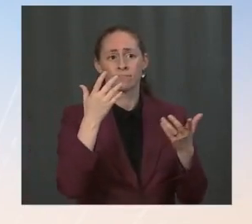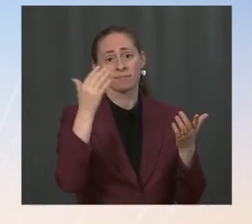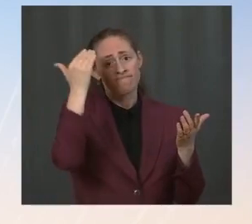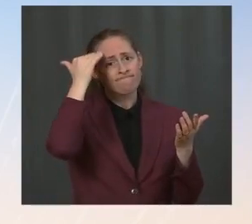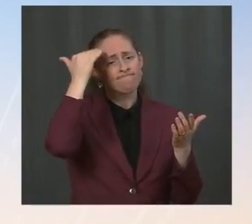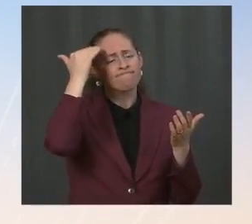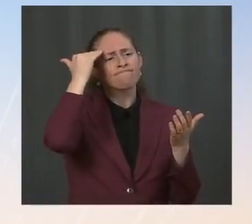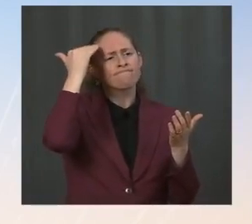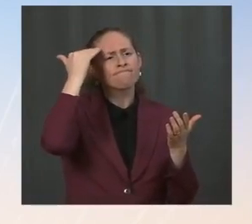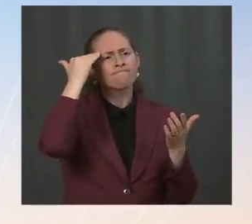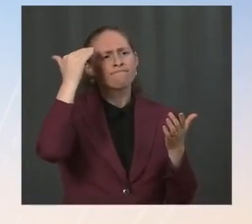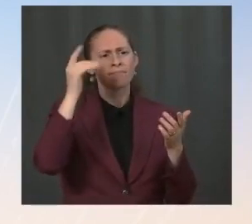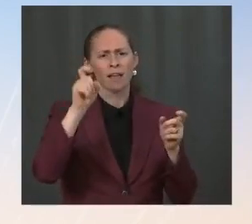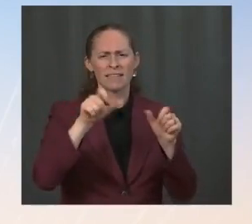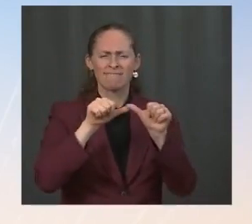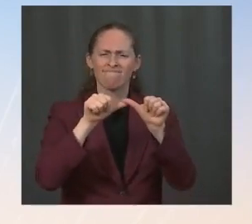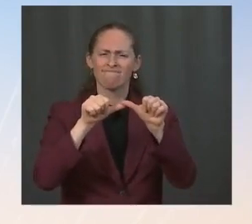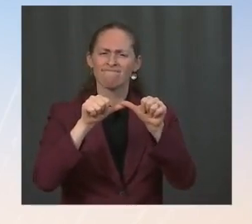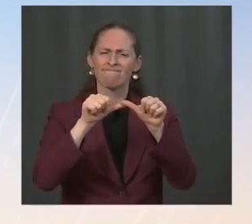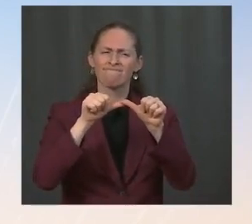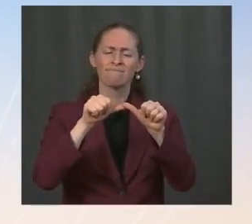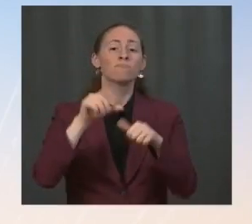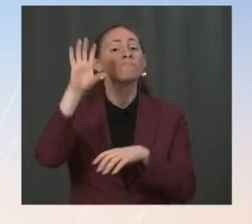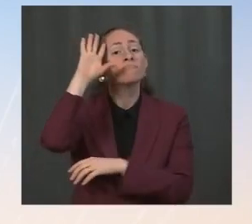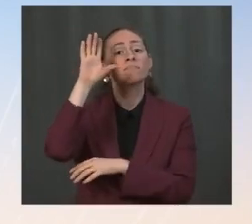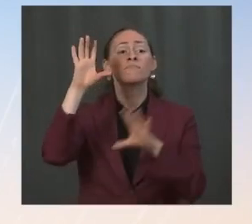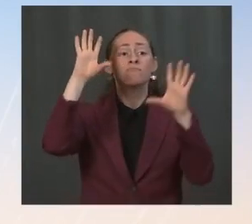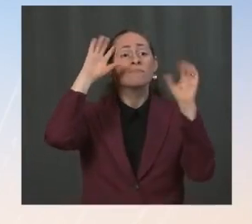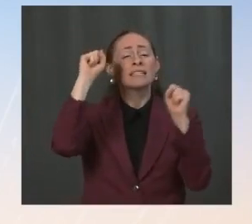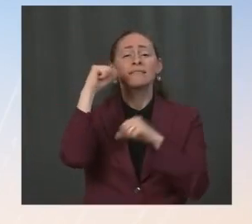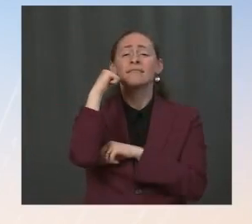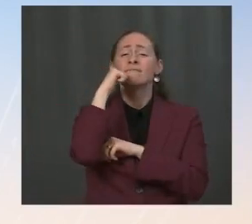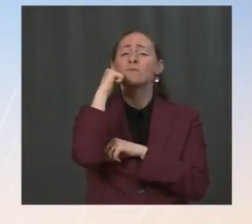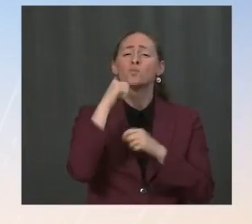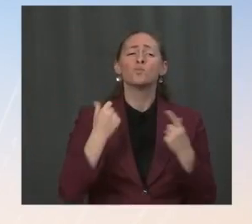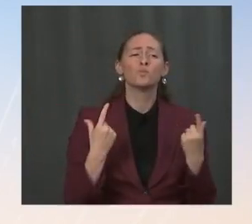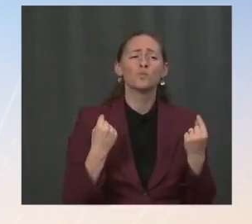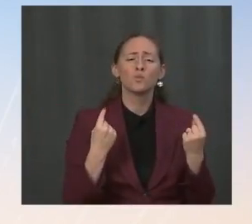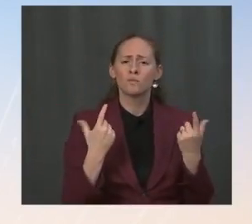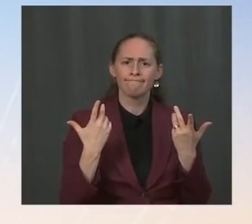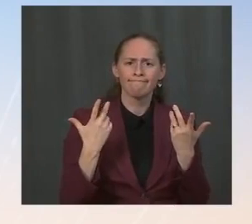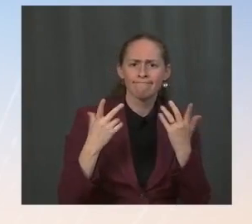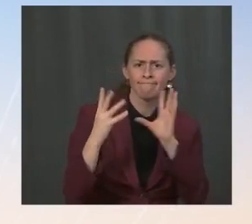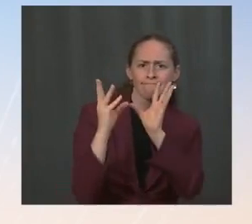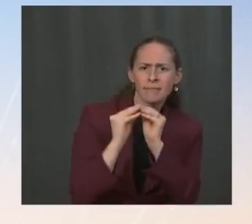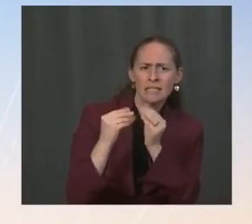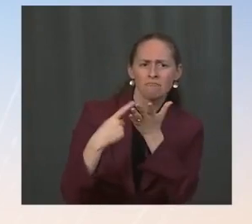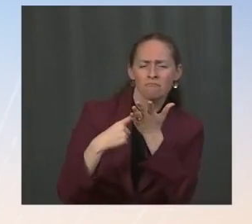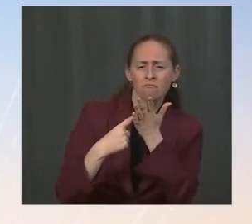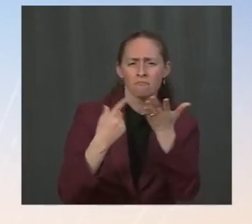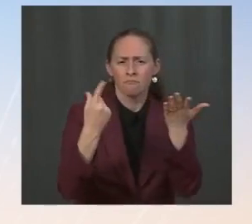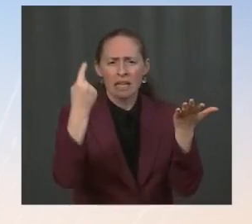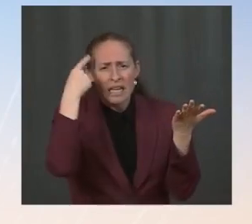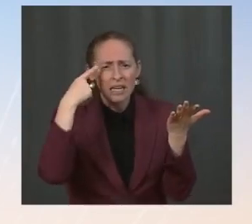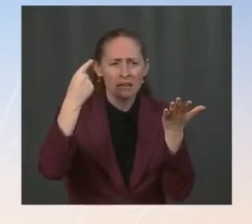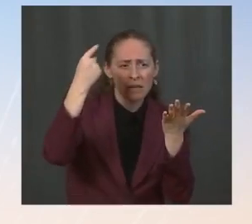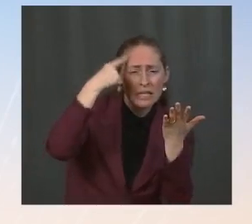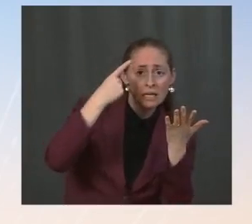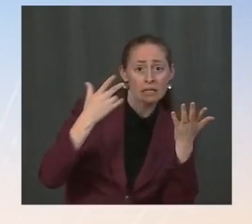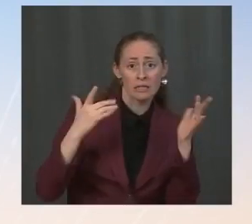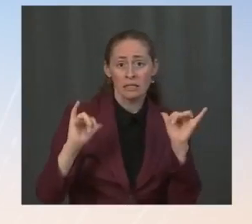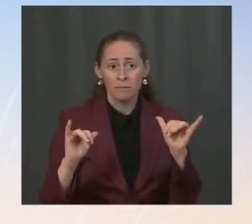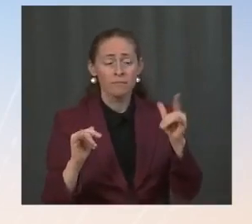consultations every day, multiple times a day on days like this, about how they see the circumstance on the ground. But that is